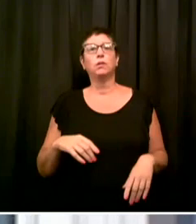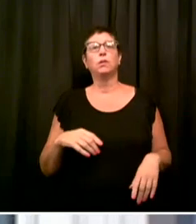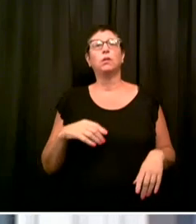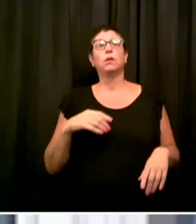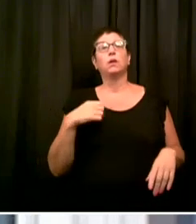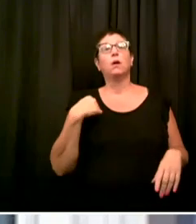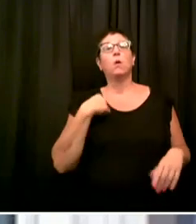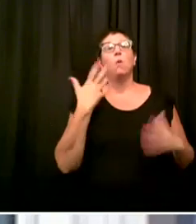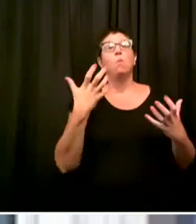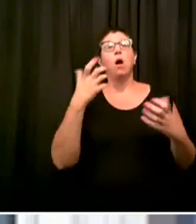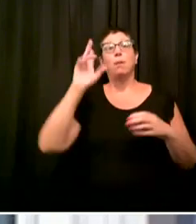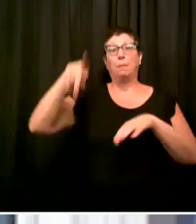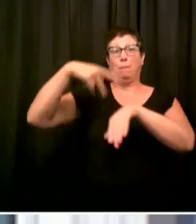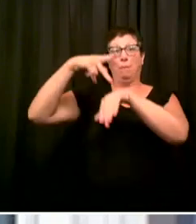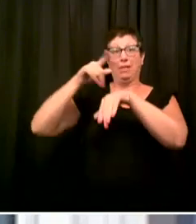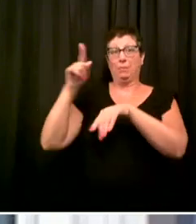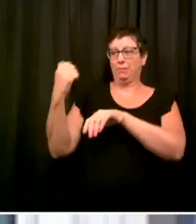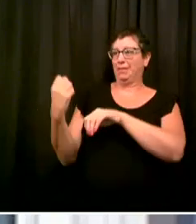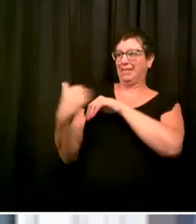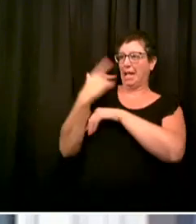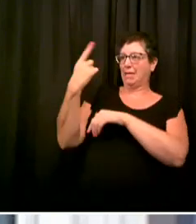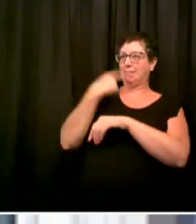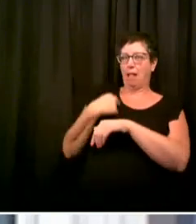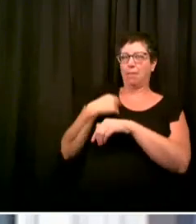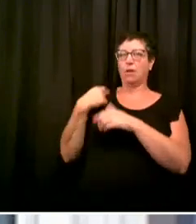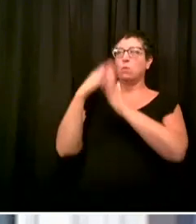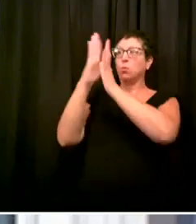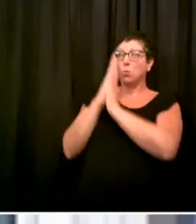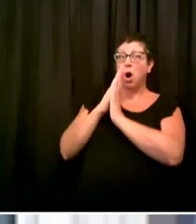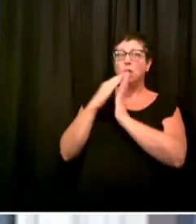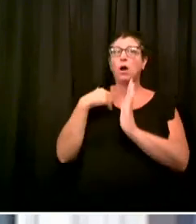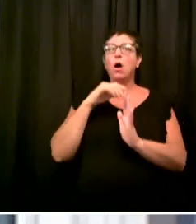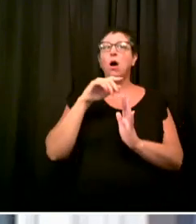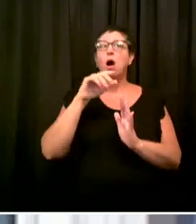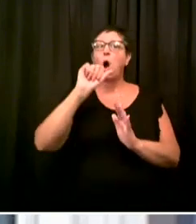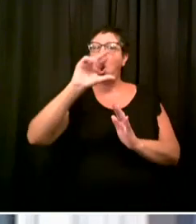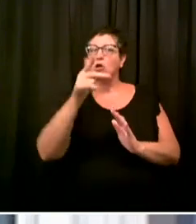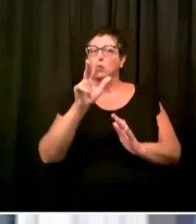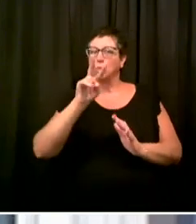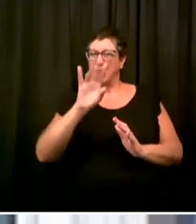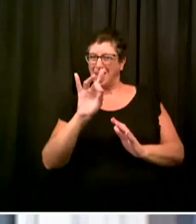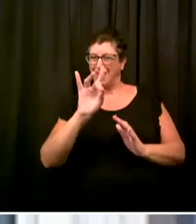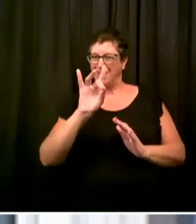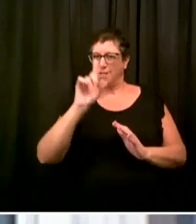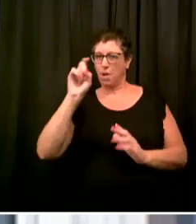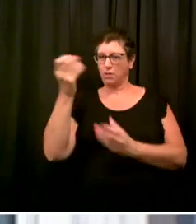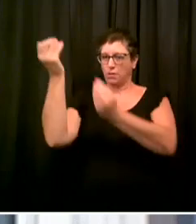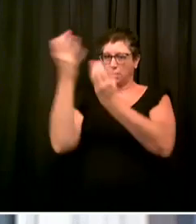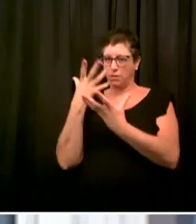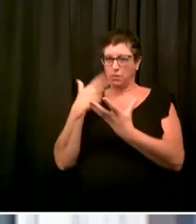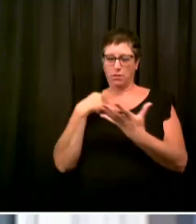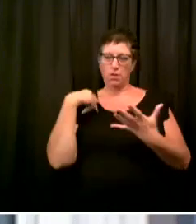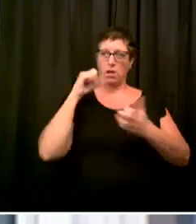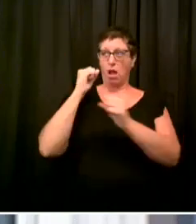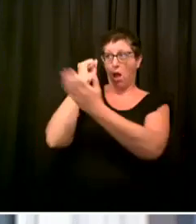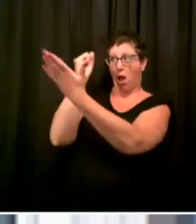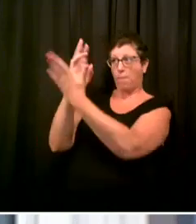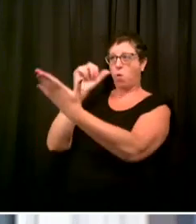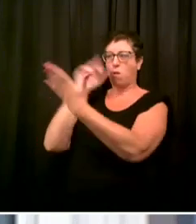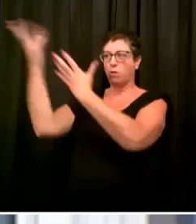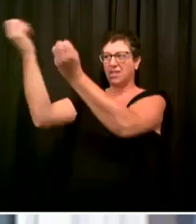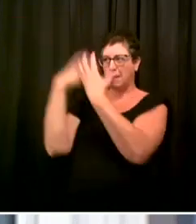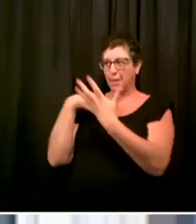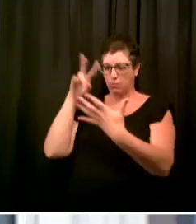those requests that are submitted by Friday, August 28th, we will have decisions back to them by September 4th, Friday, September 4th, which is 1 week